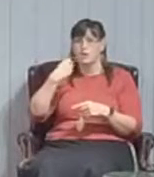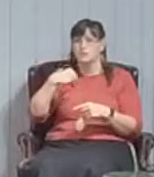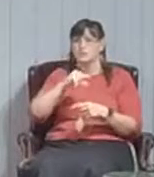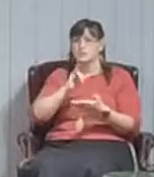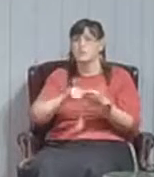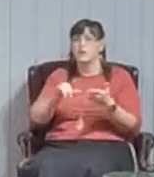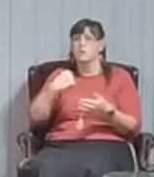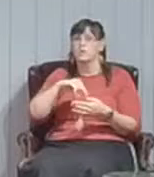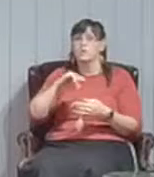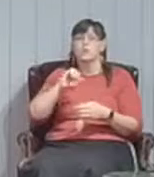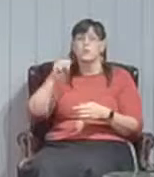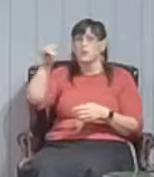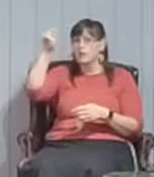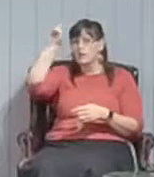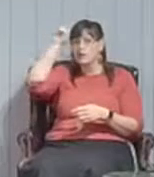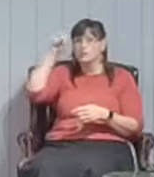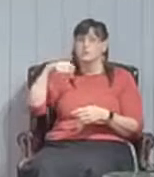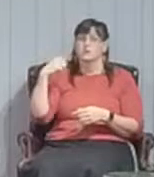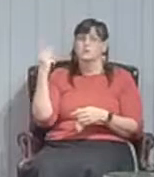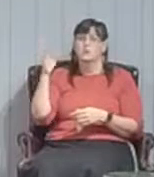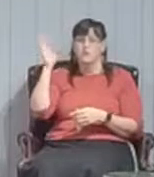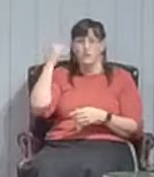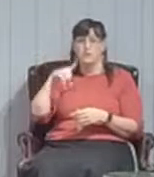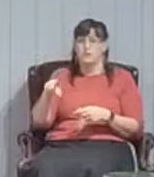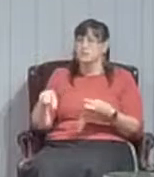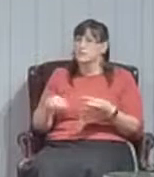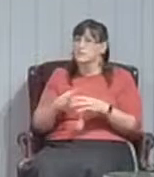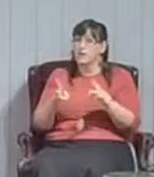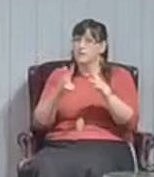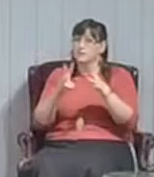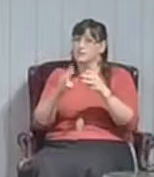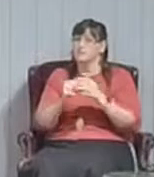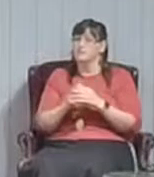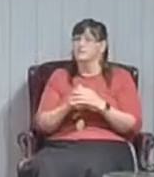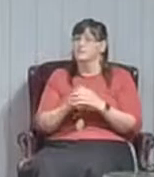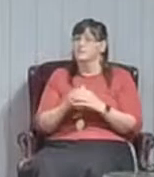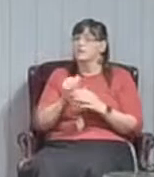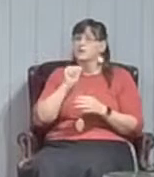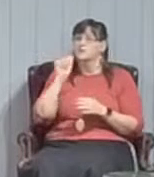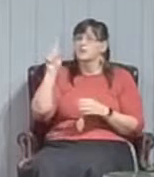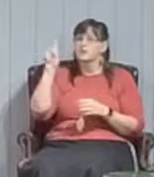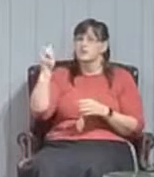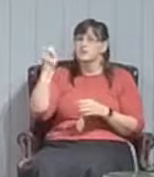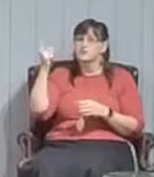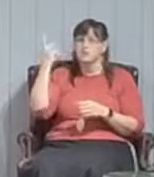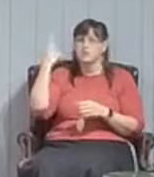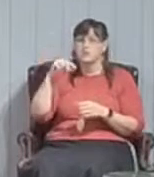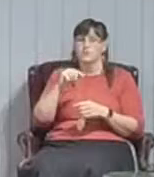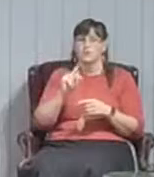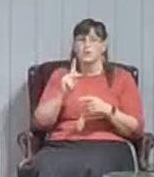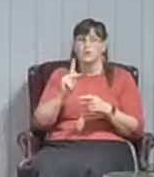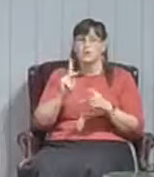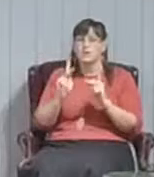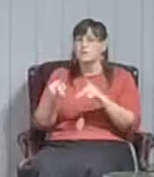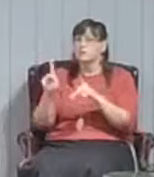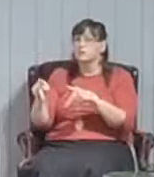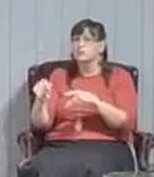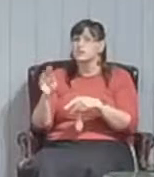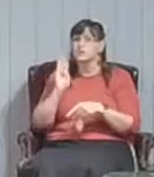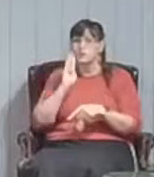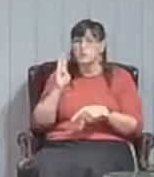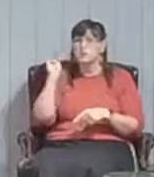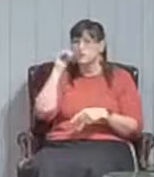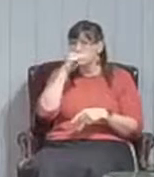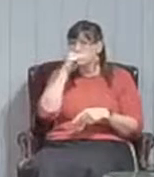we are not ignorant of his devices. So it isn't necessary for anyone to be